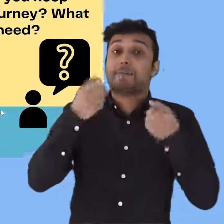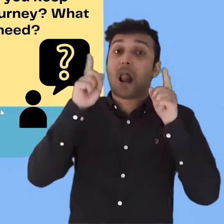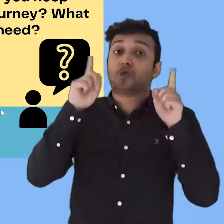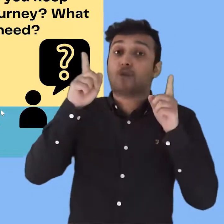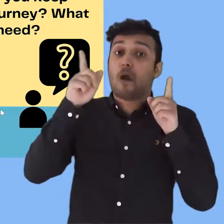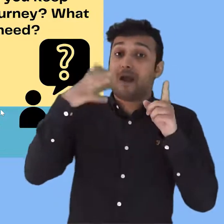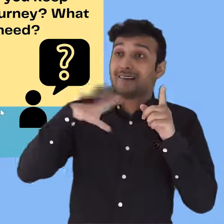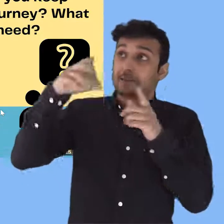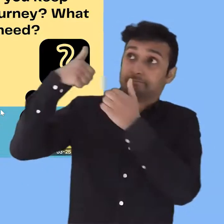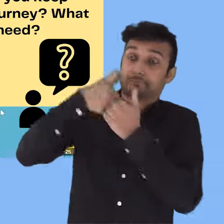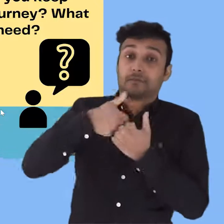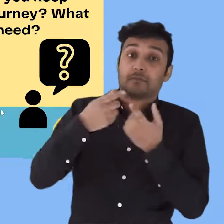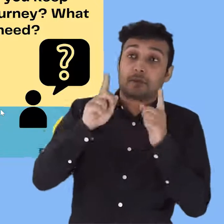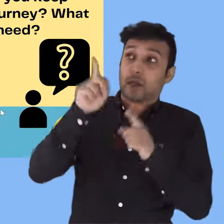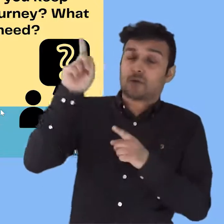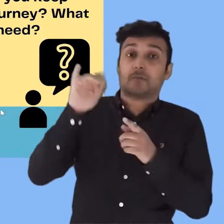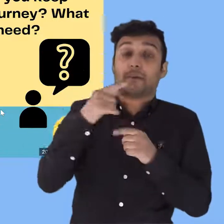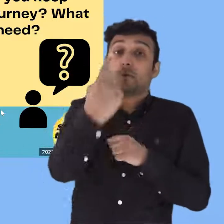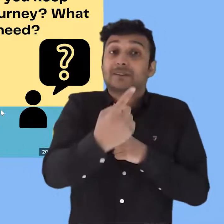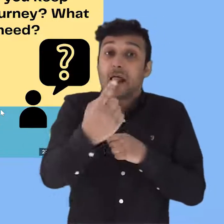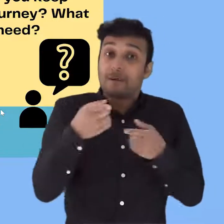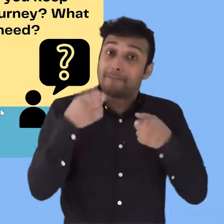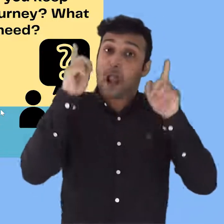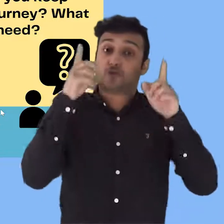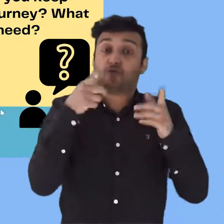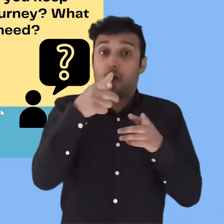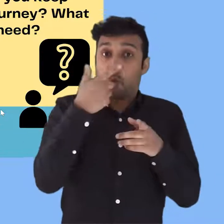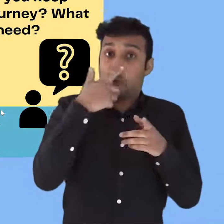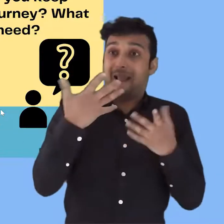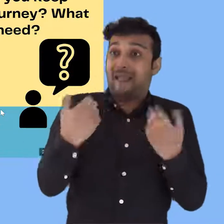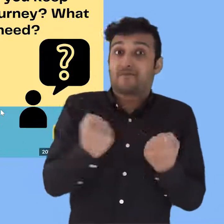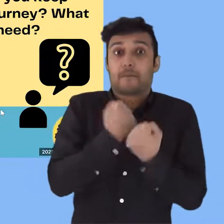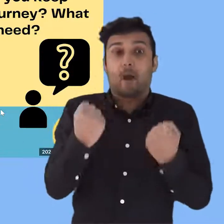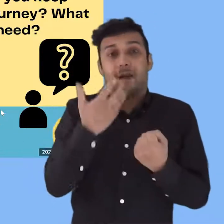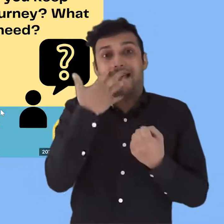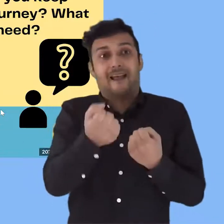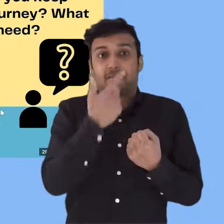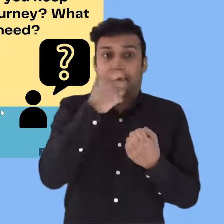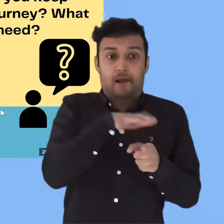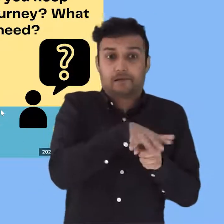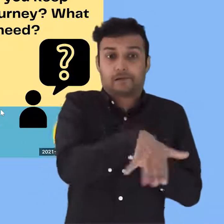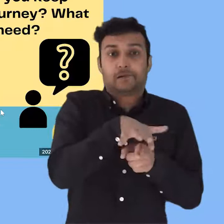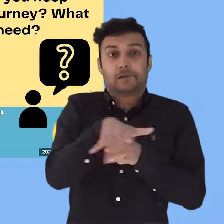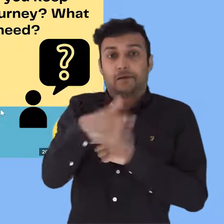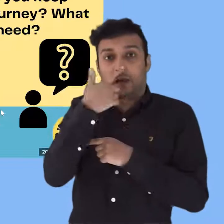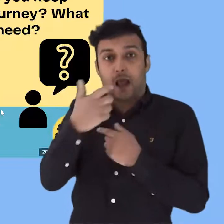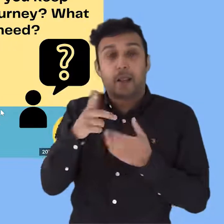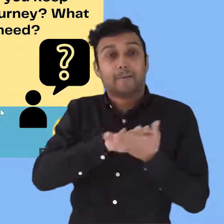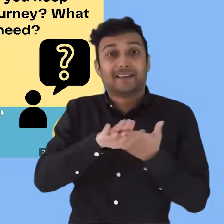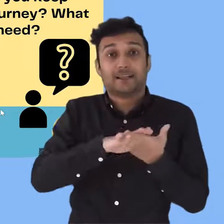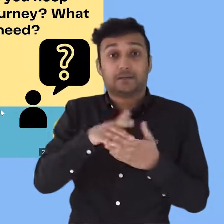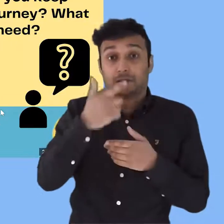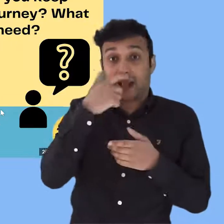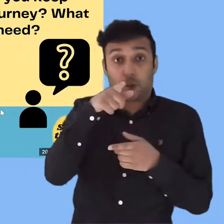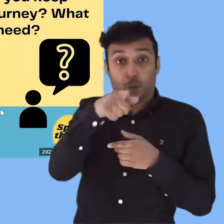position to do so, are you able to seek support for your team? What support might you need? Might you need